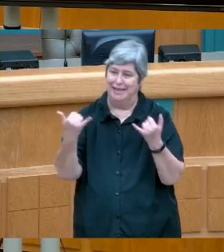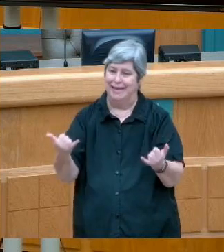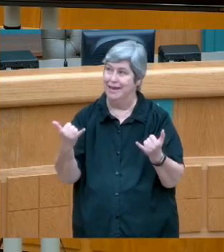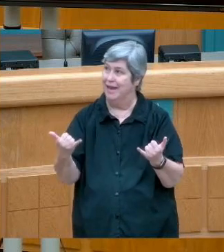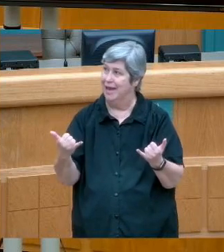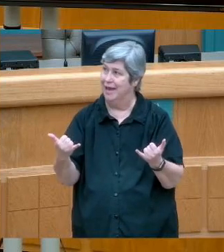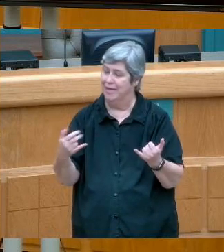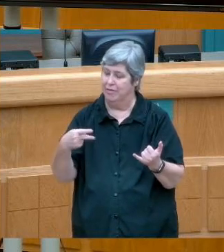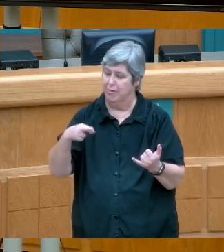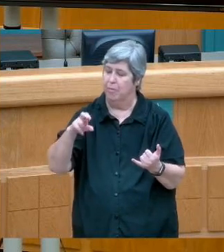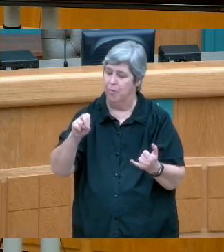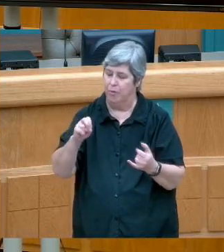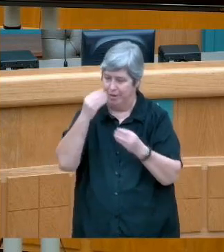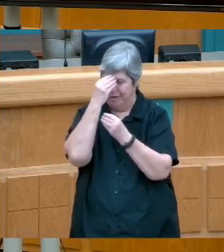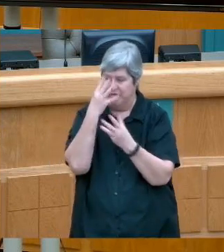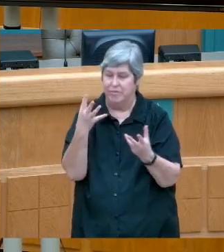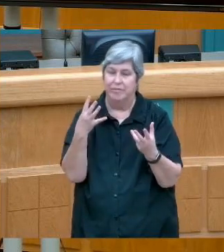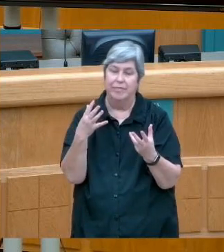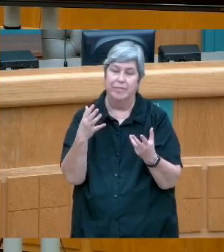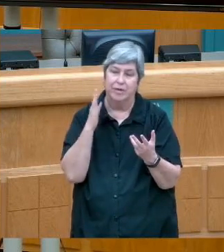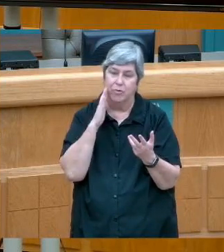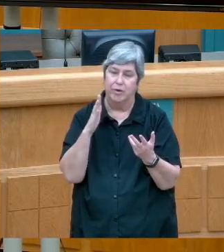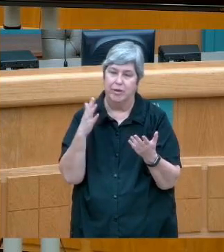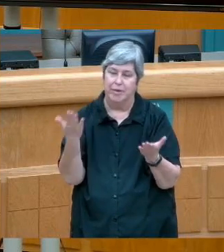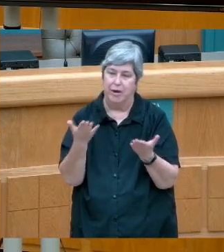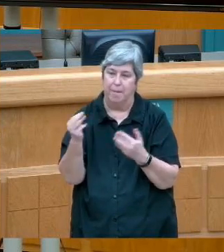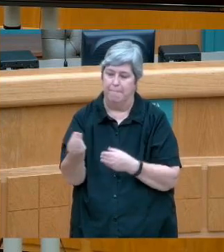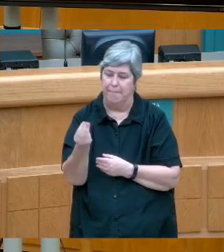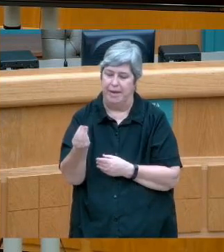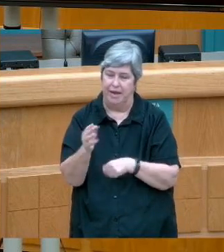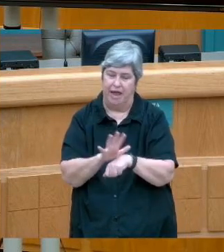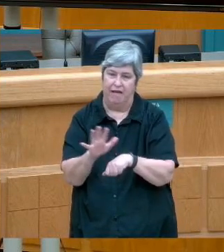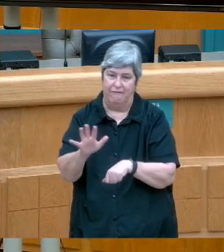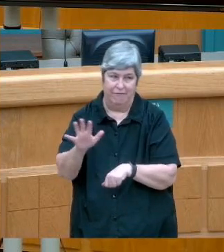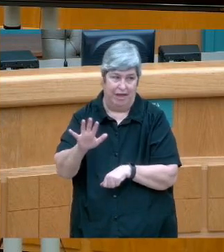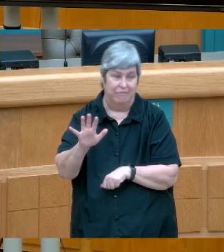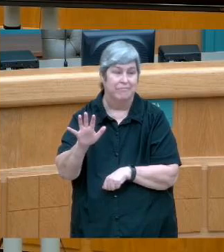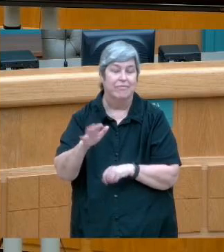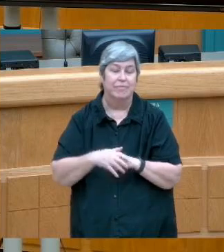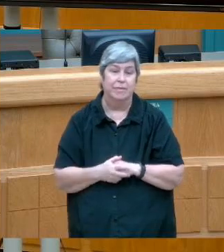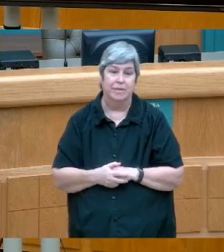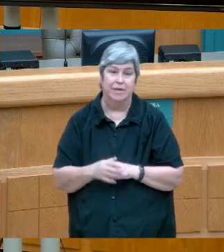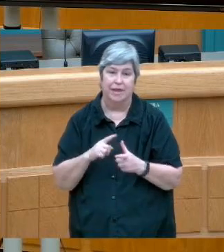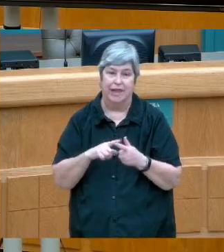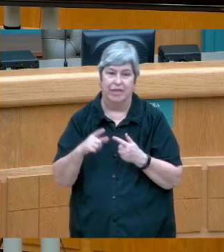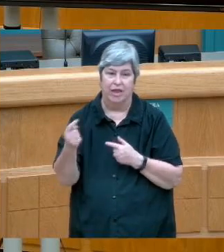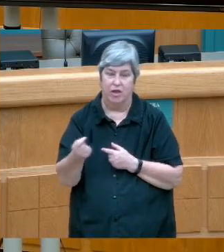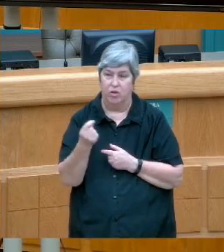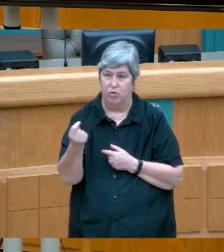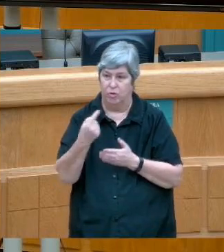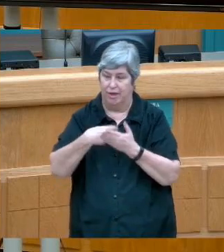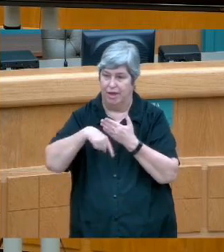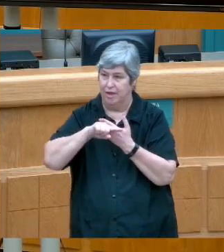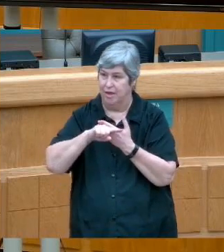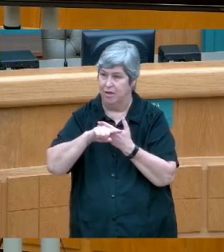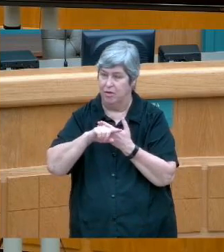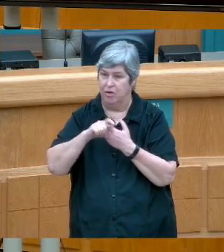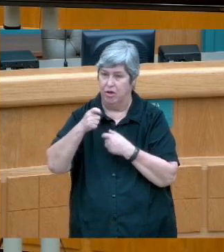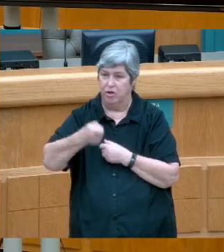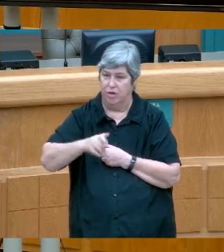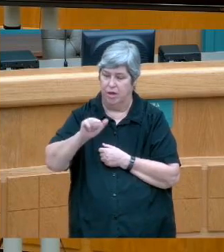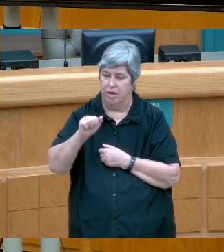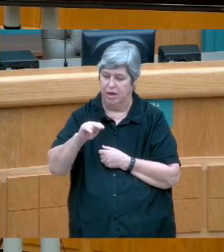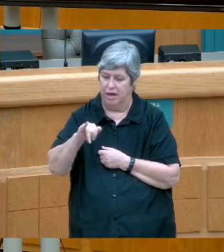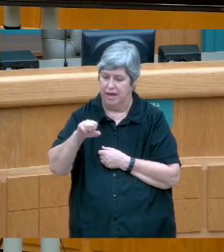press briefing for today, and we'll be back here Monday at 5 o'clock, and then on Tuesday next week, Judge